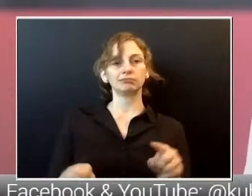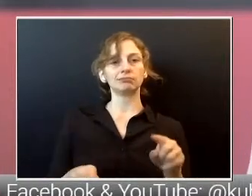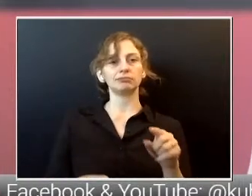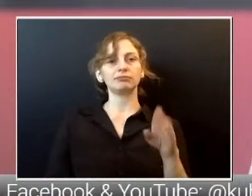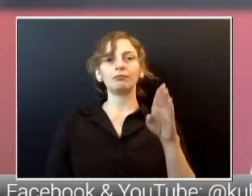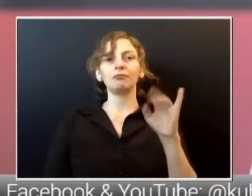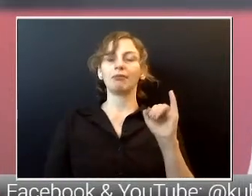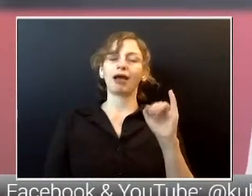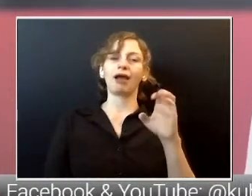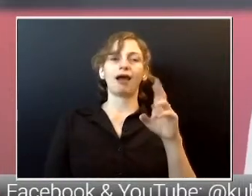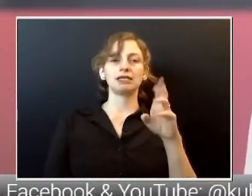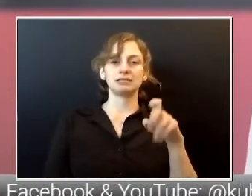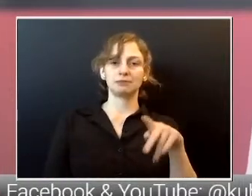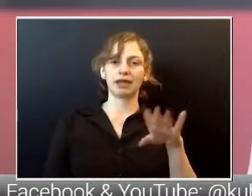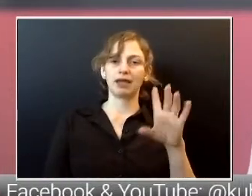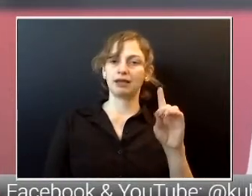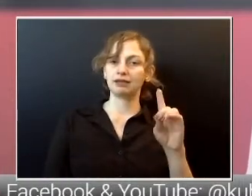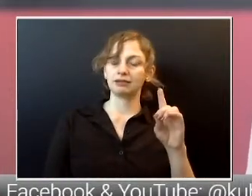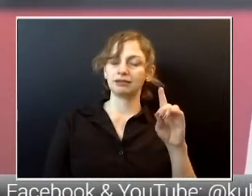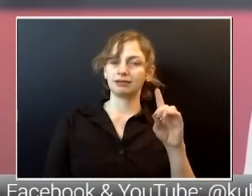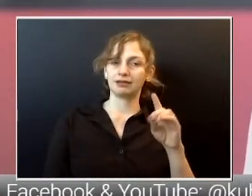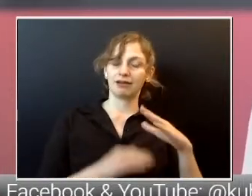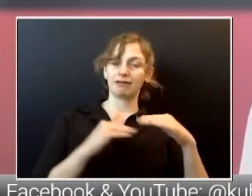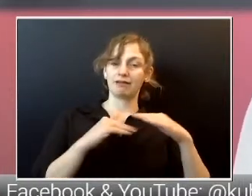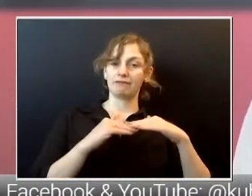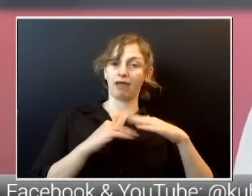valve. They tend to have